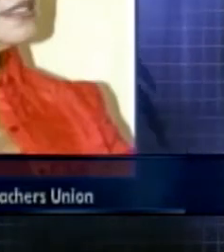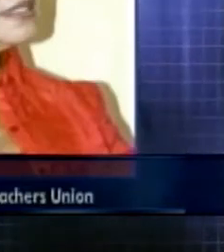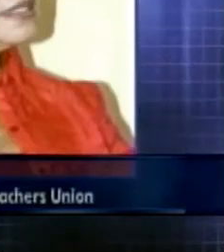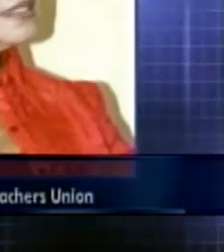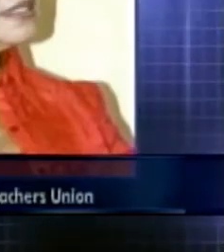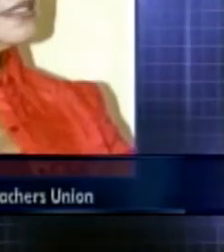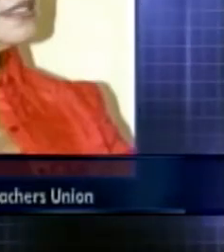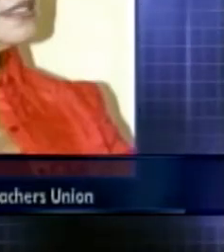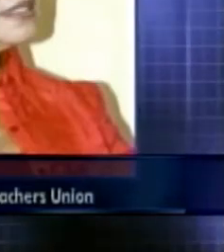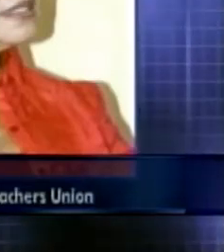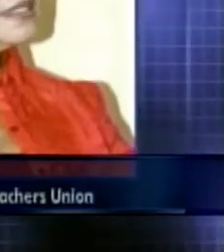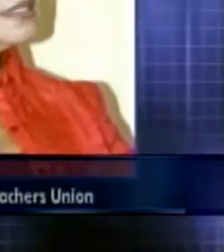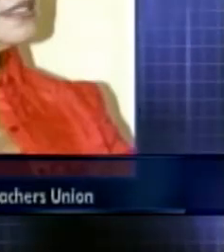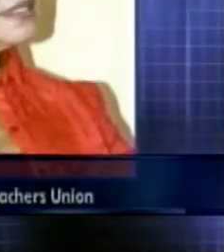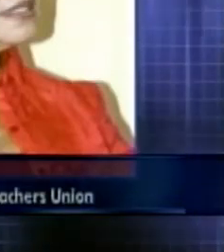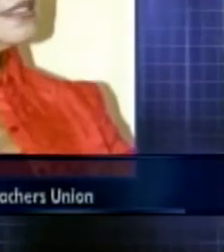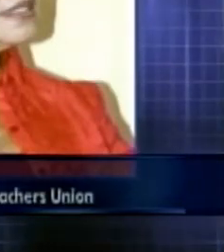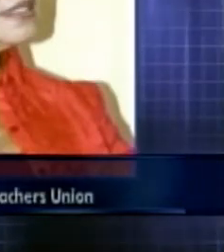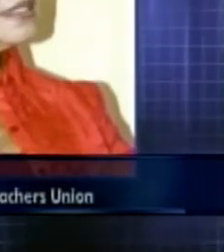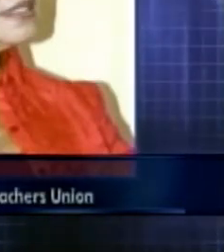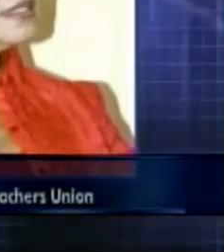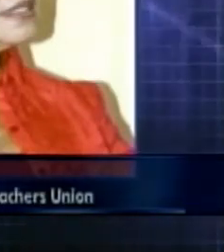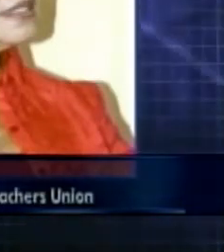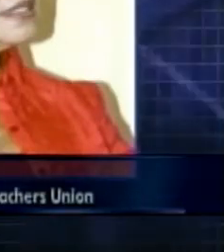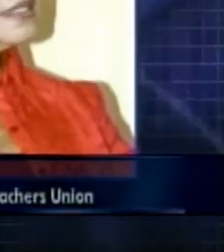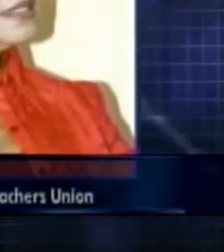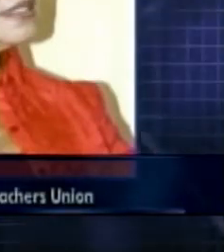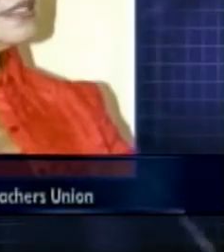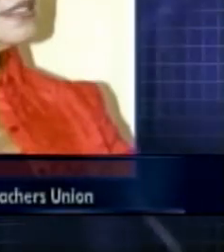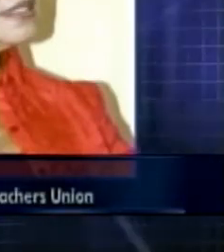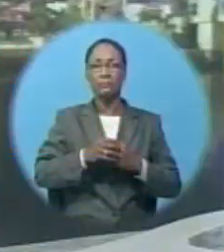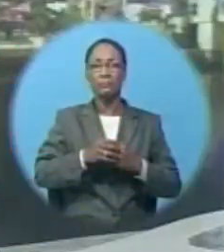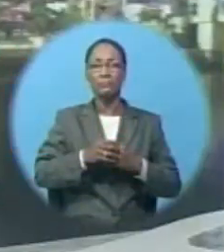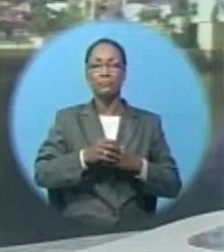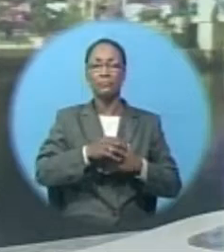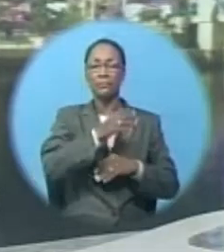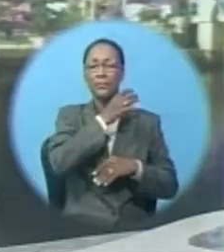no indication of serious action being taken to address this.